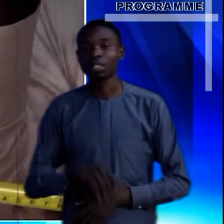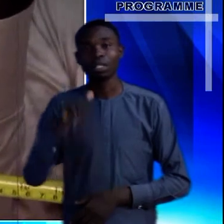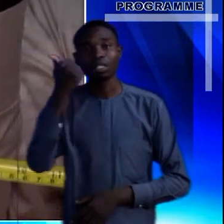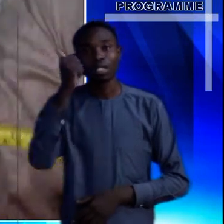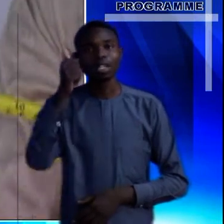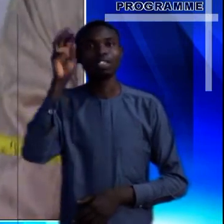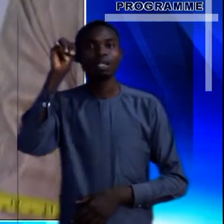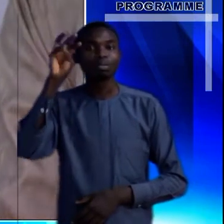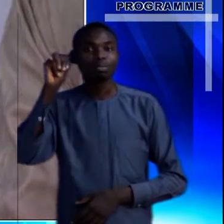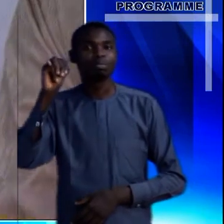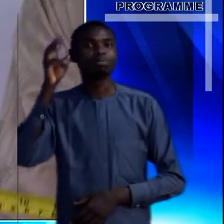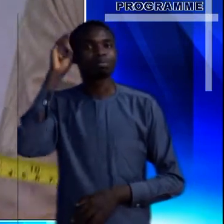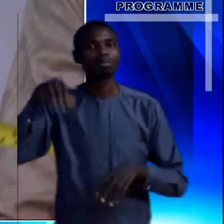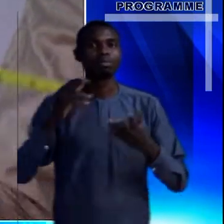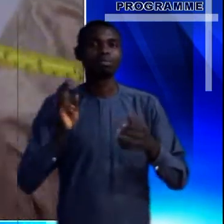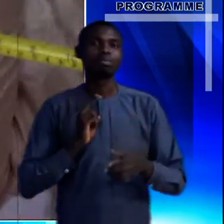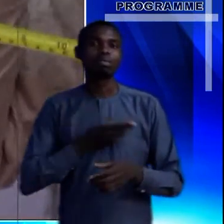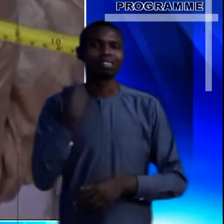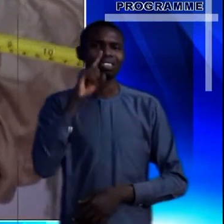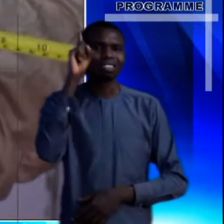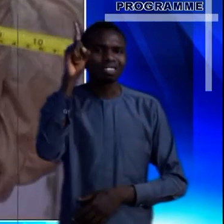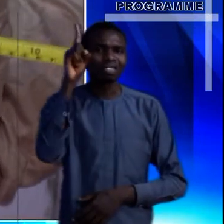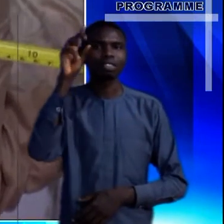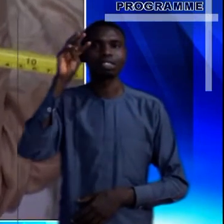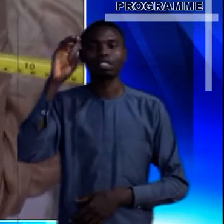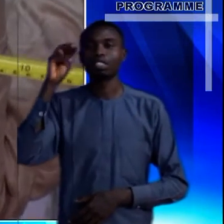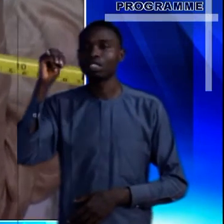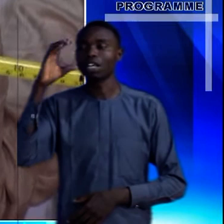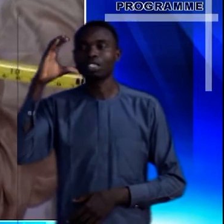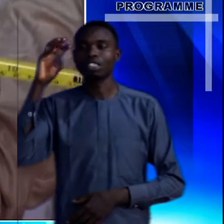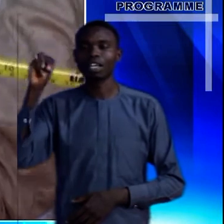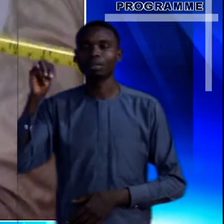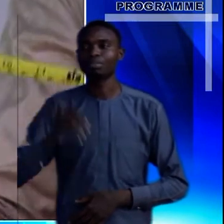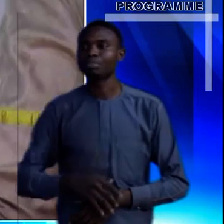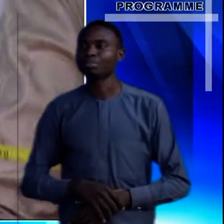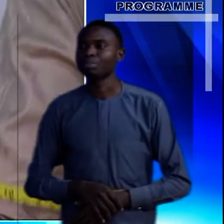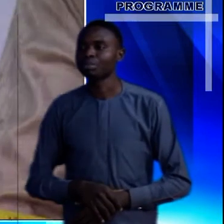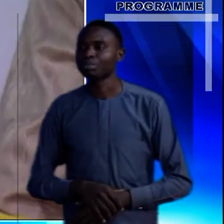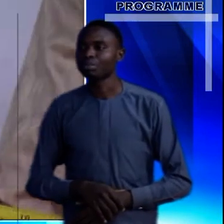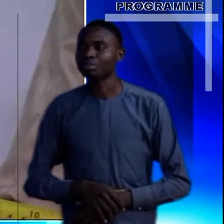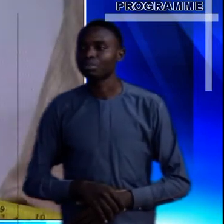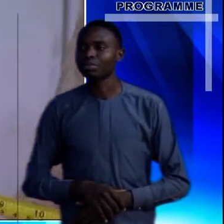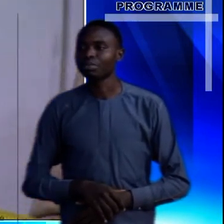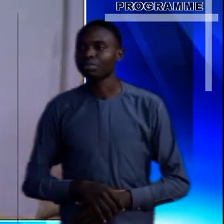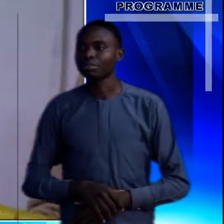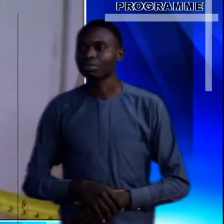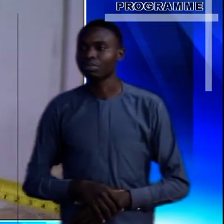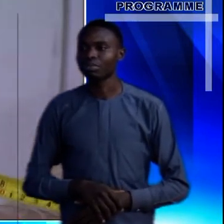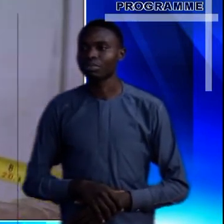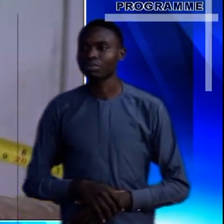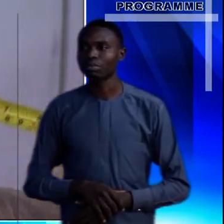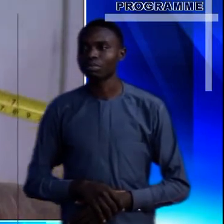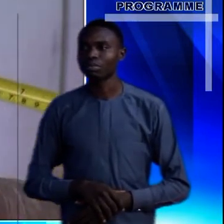centimeter. Another 10 millimeters will give us another 1 centimeter. So if we count it from here,